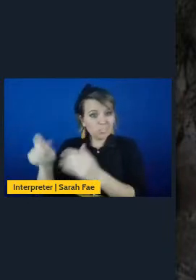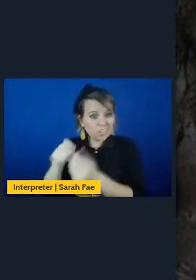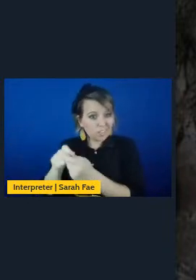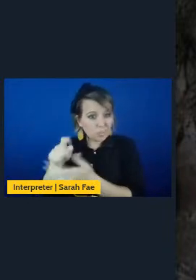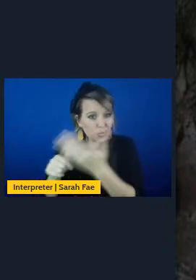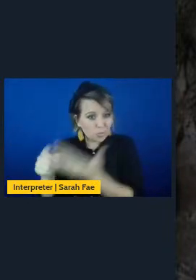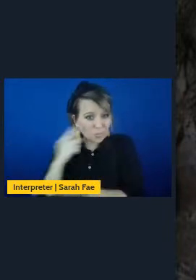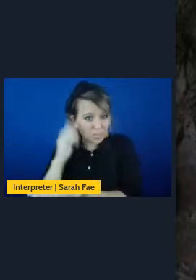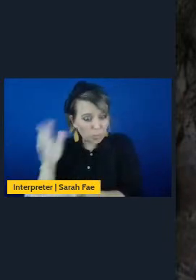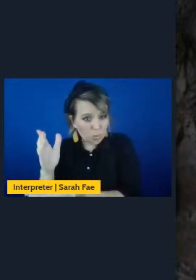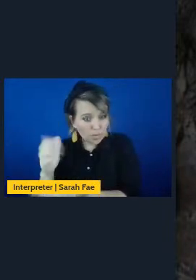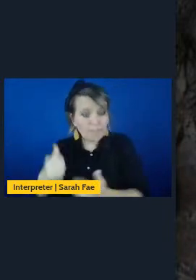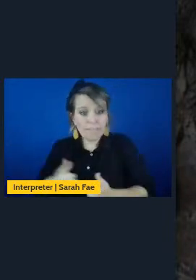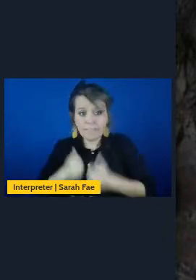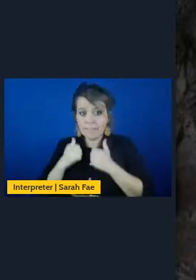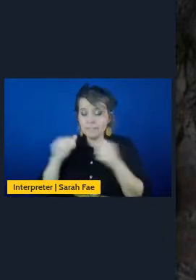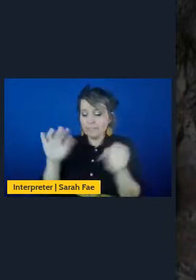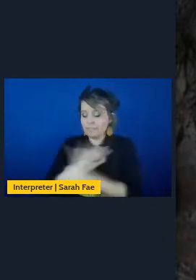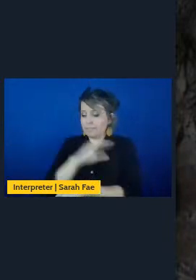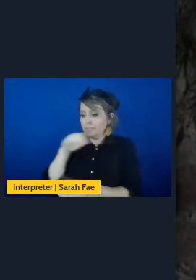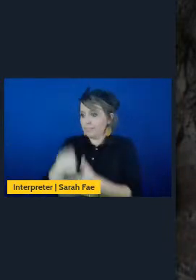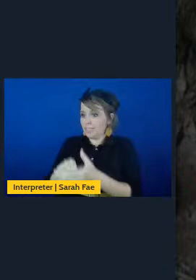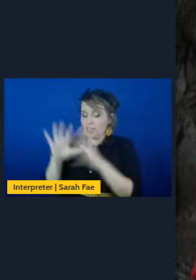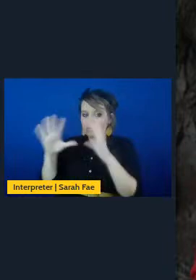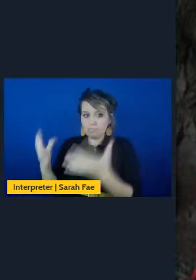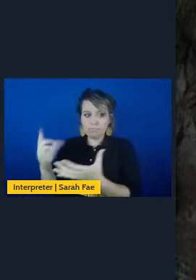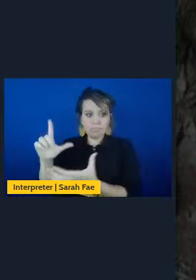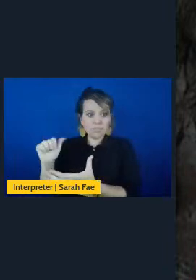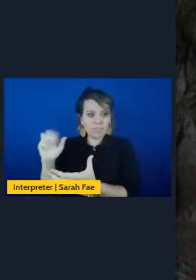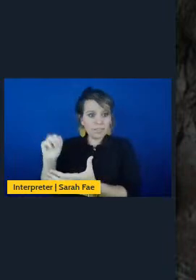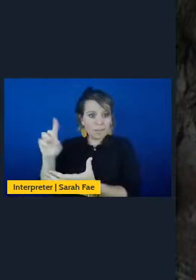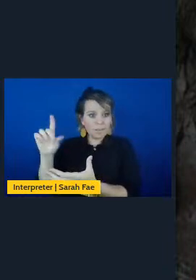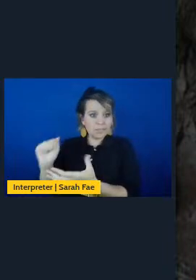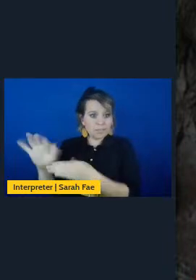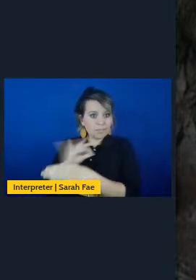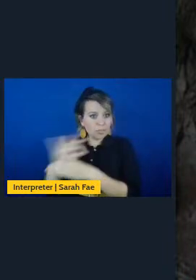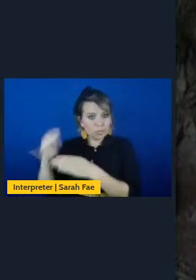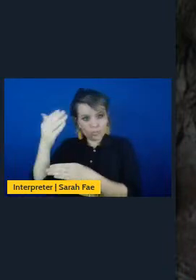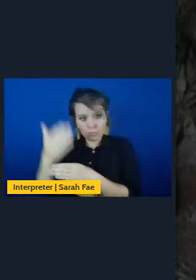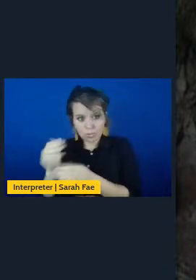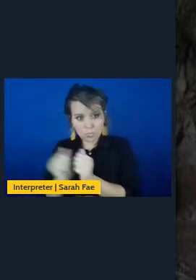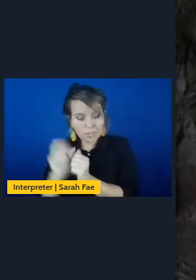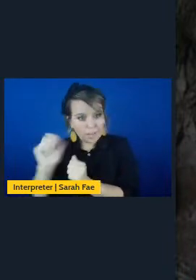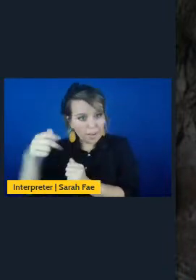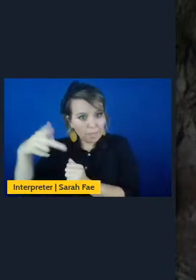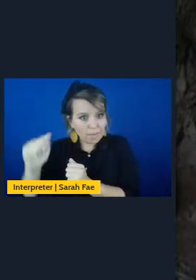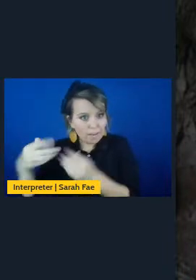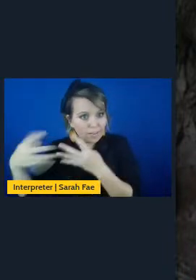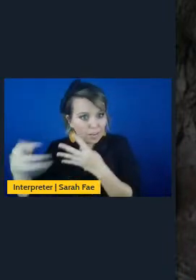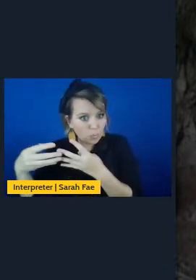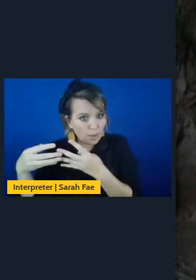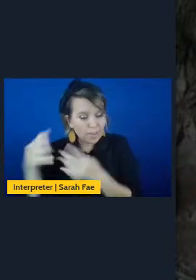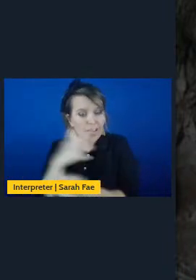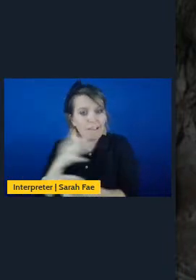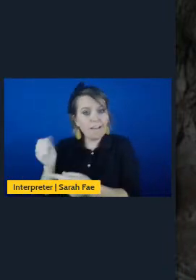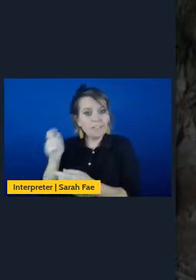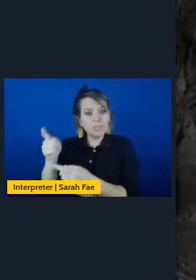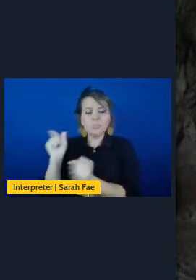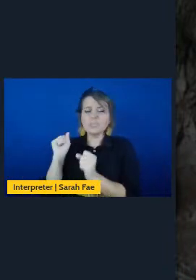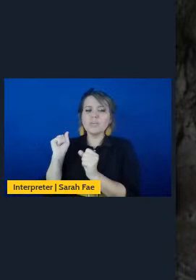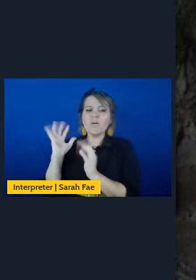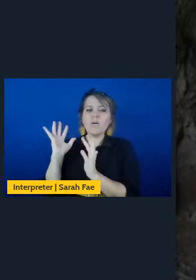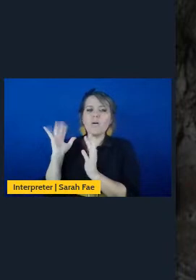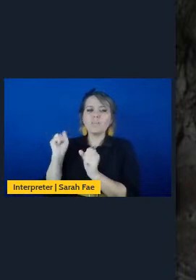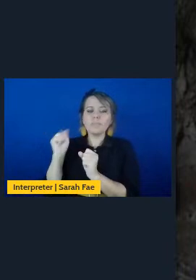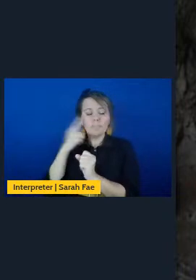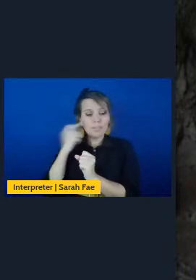It lives entirely in an omnibus Lambda function fronted by an API gateway. And it was awesome because